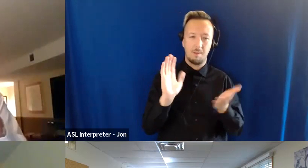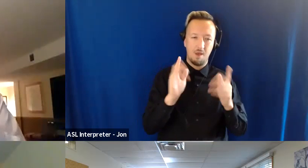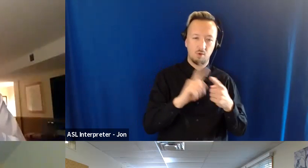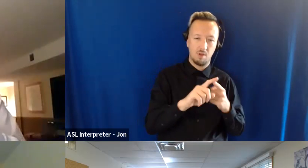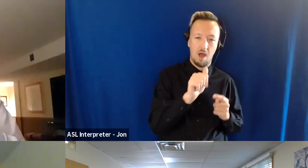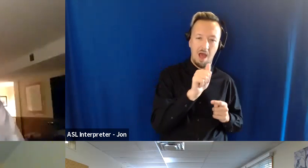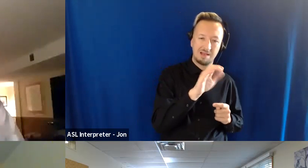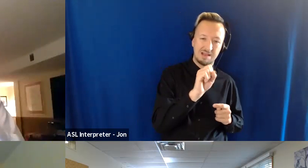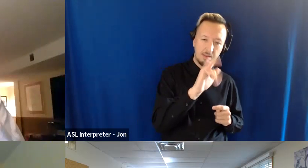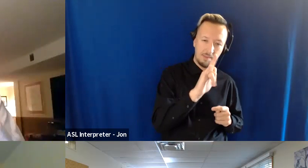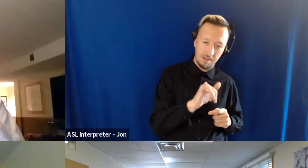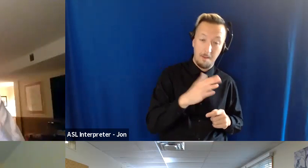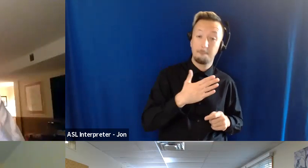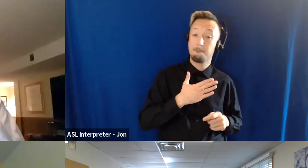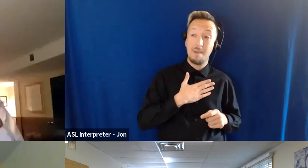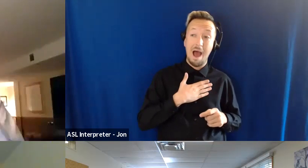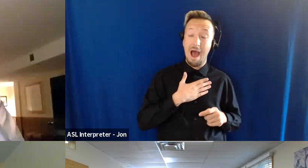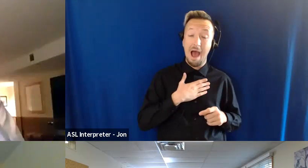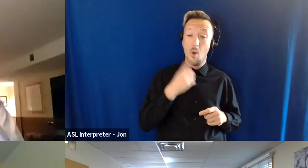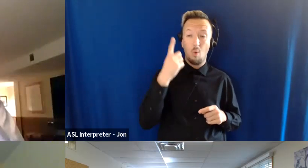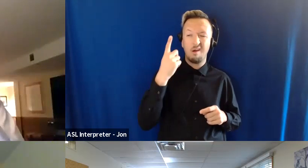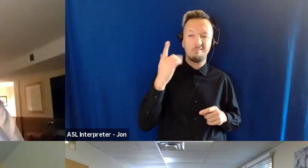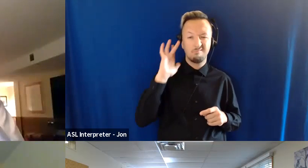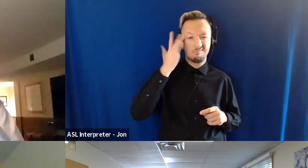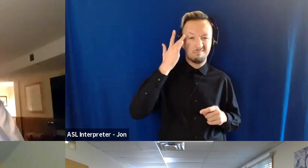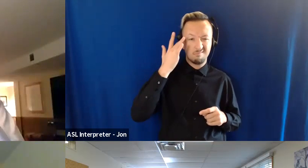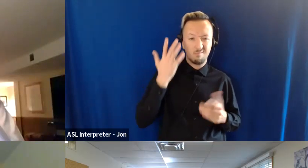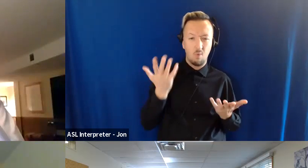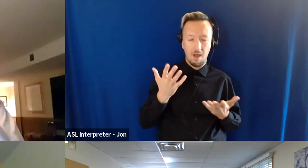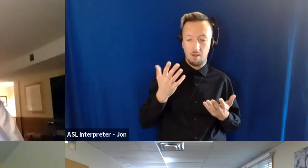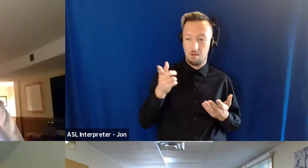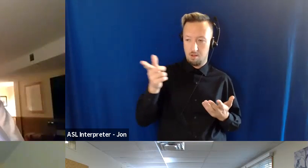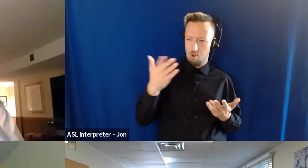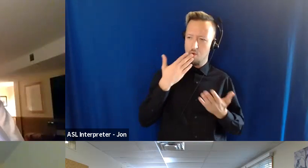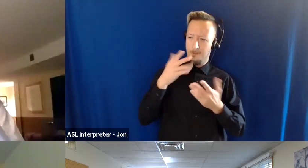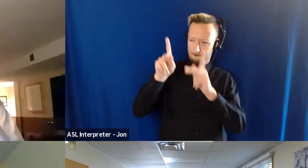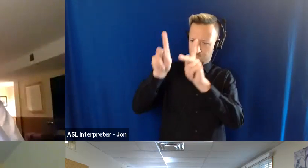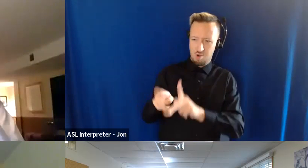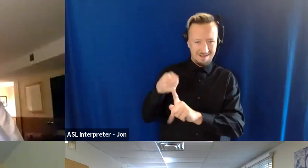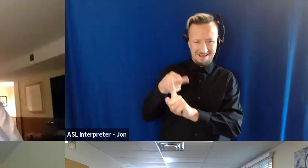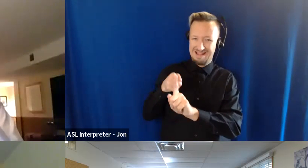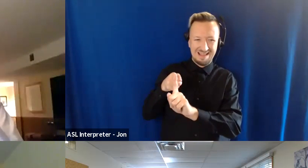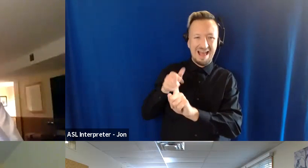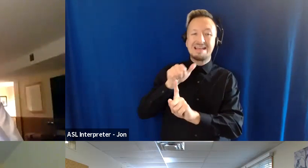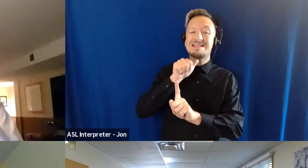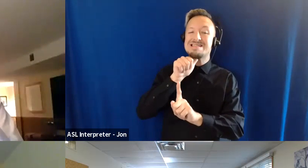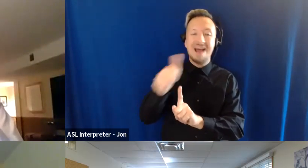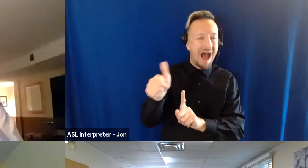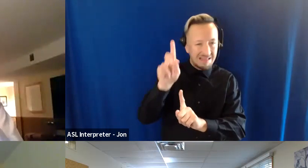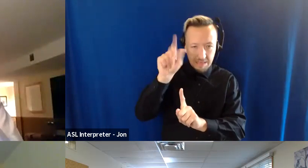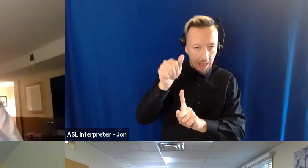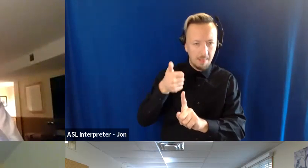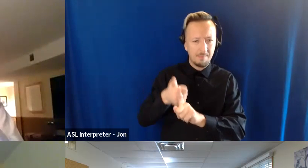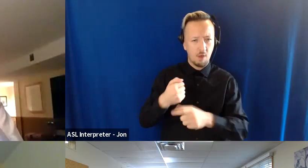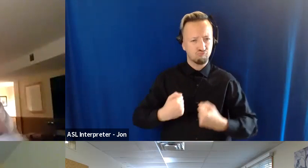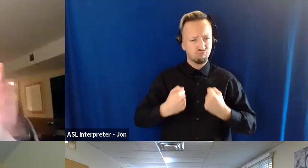my pet peeve for that is seeing able-bodied actors and actresses play people who are